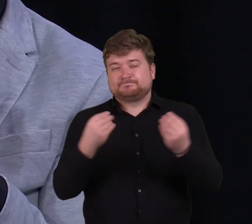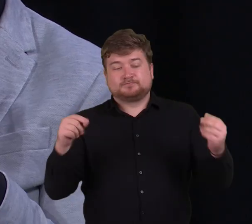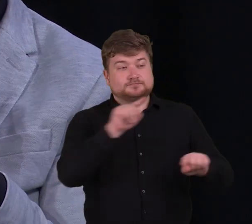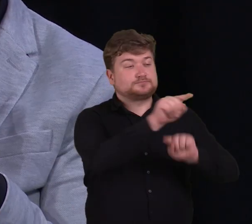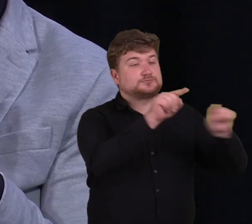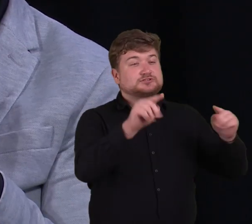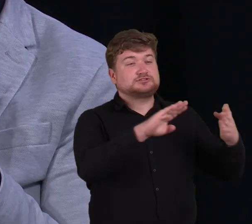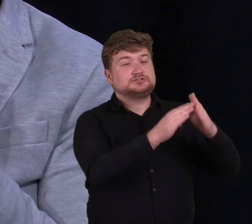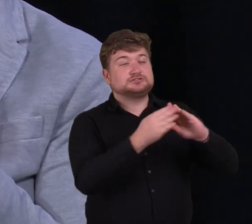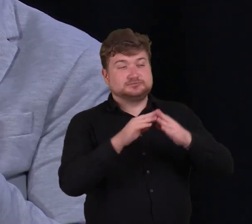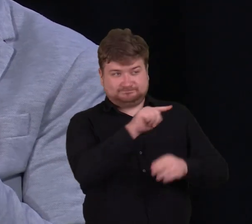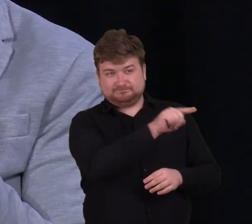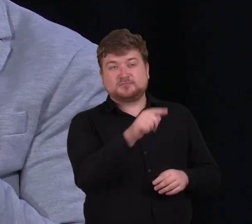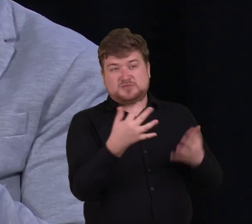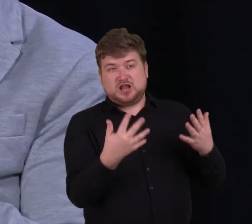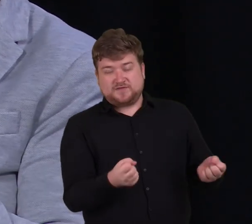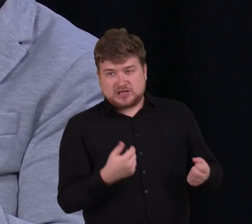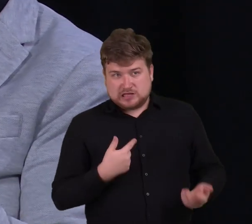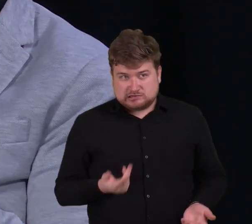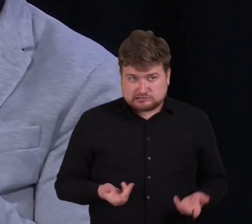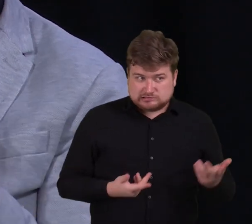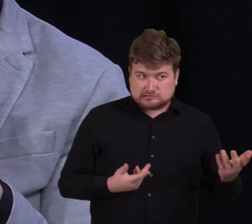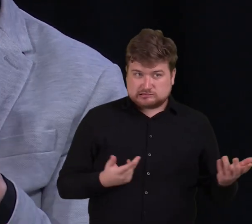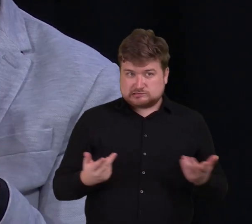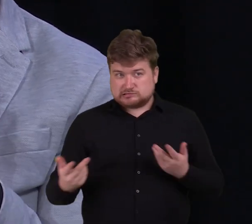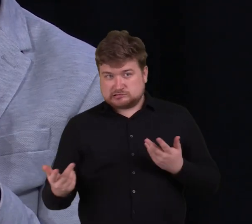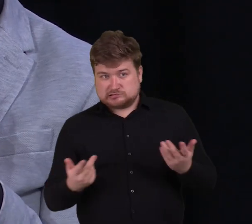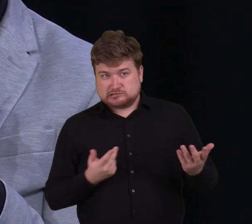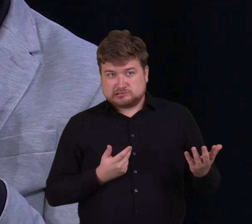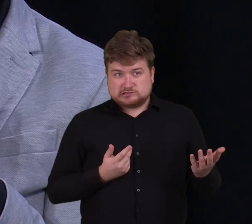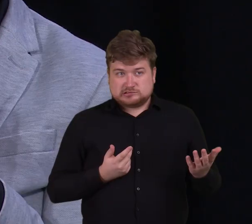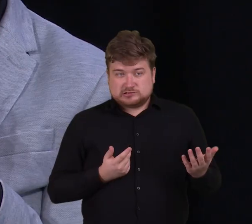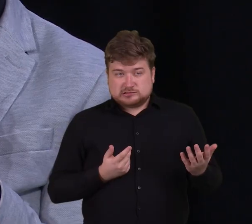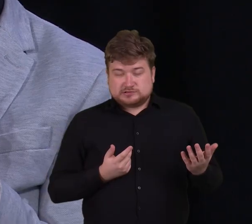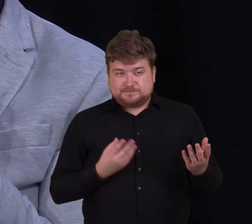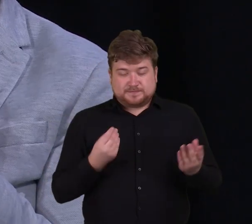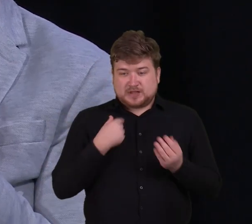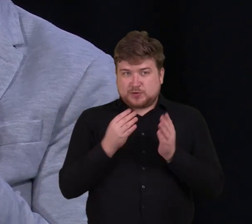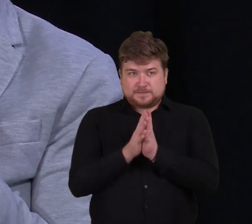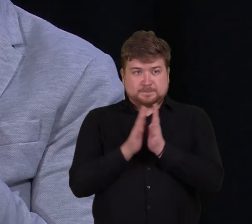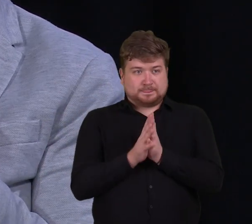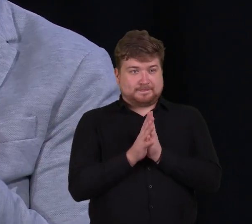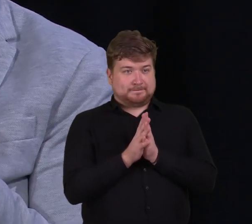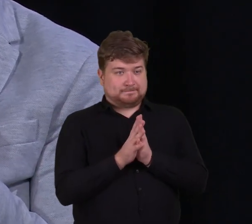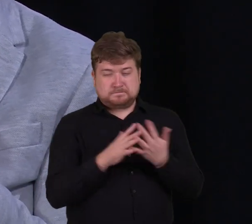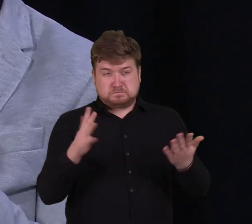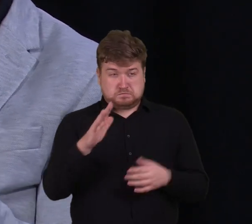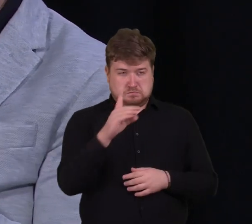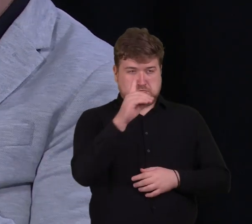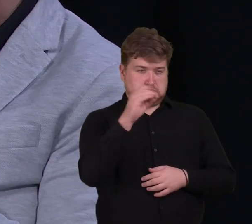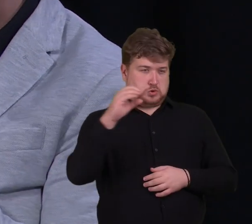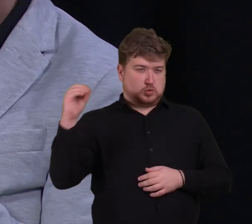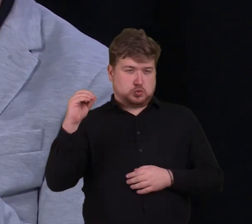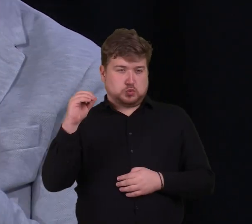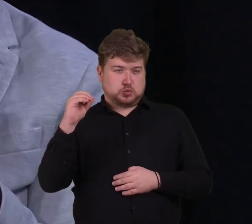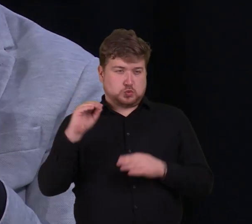than 160 or 70 municipalities, because otherwise you would need such a hall